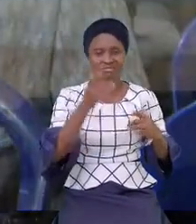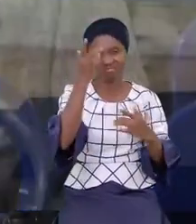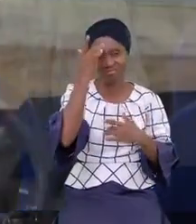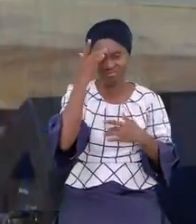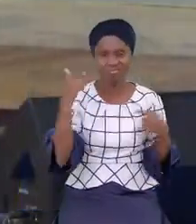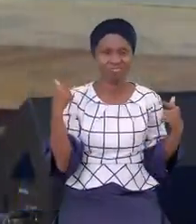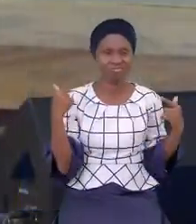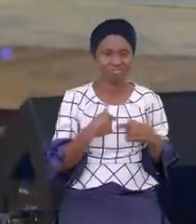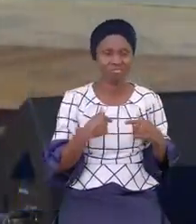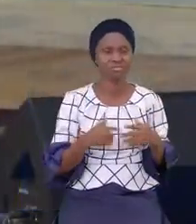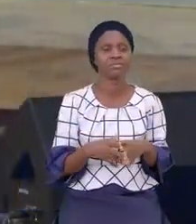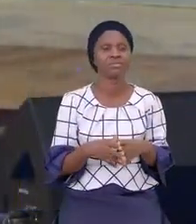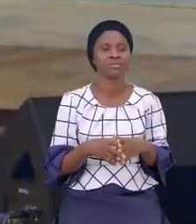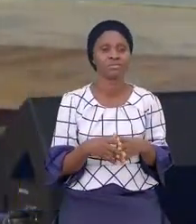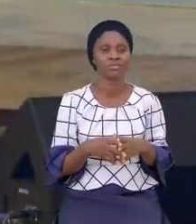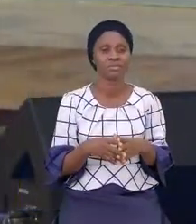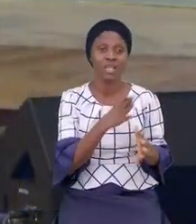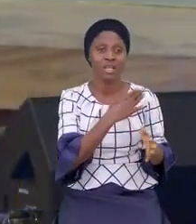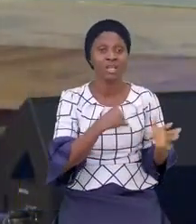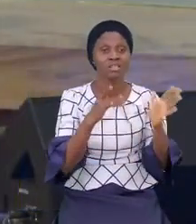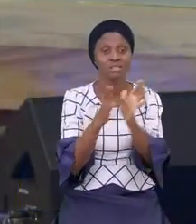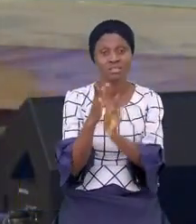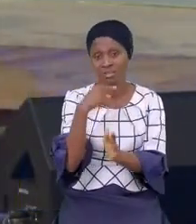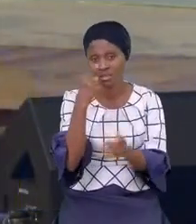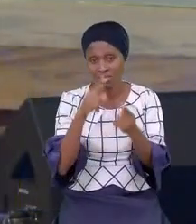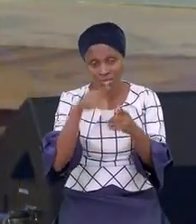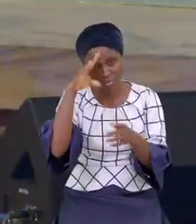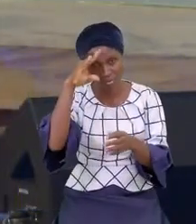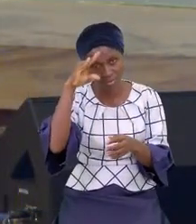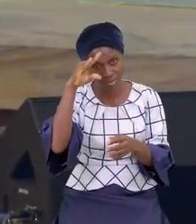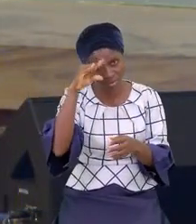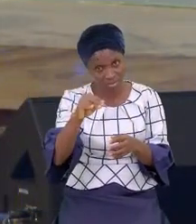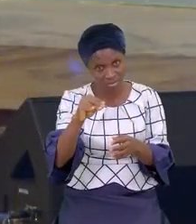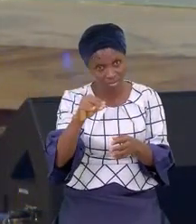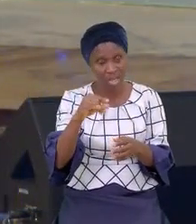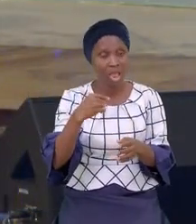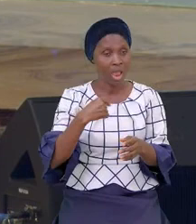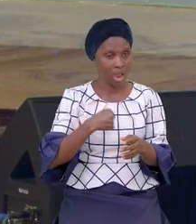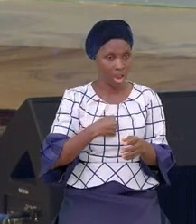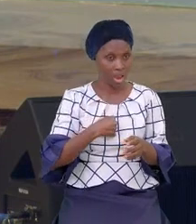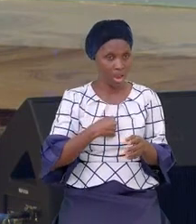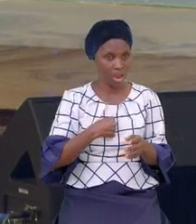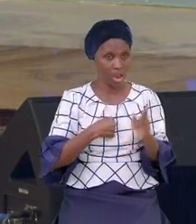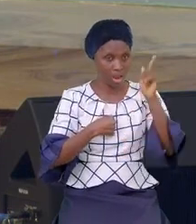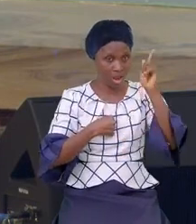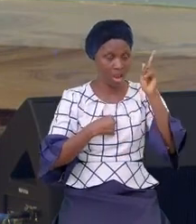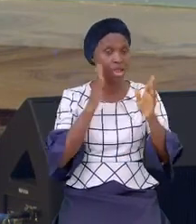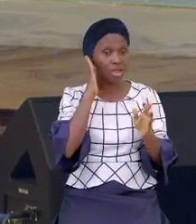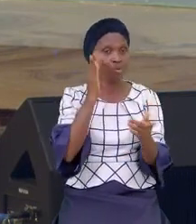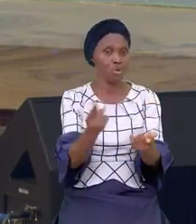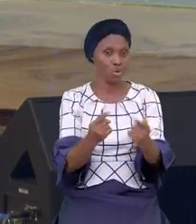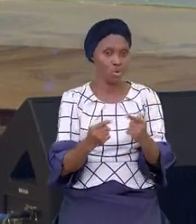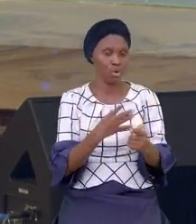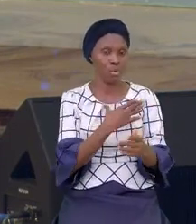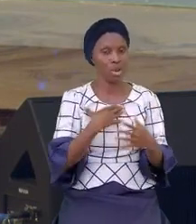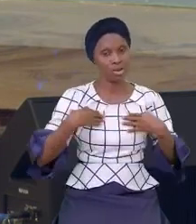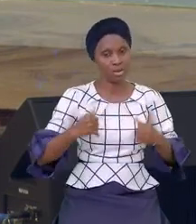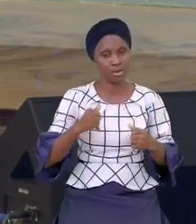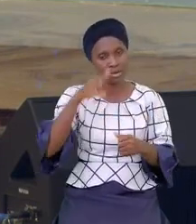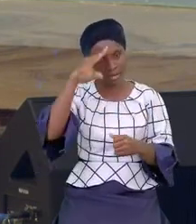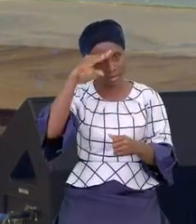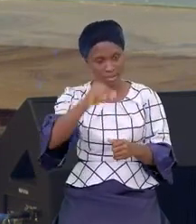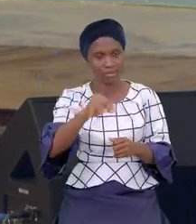And Jesus says unto him, I will come and heal